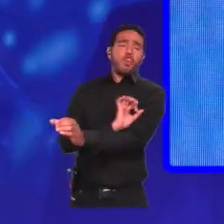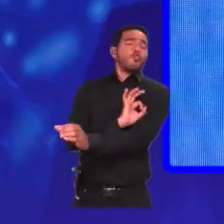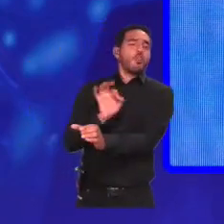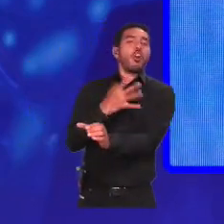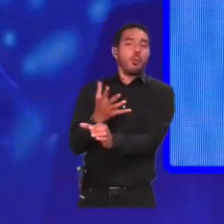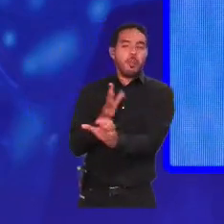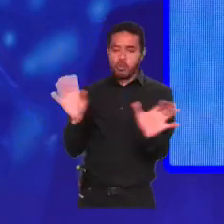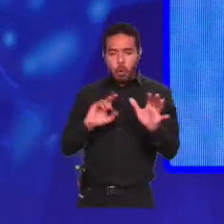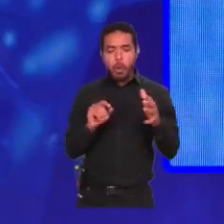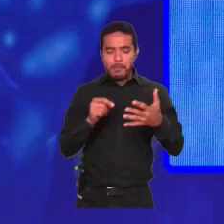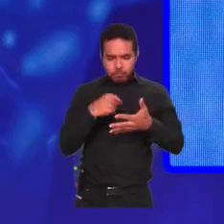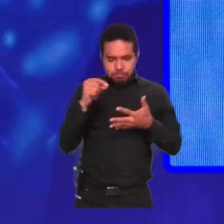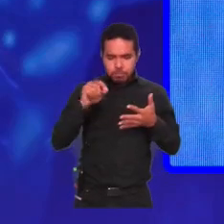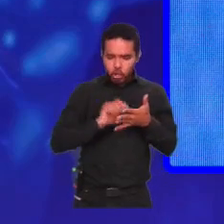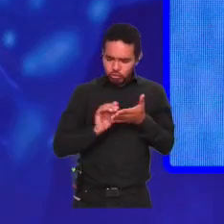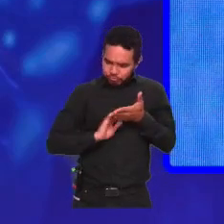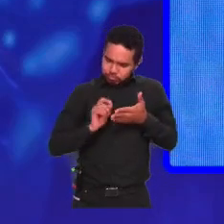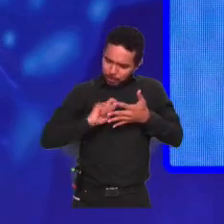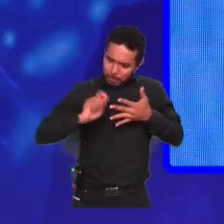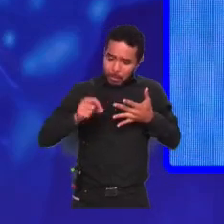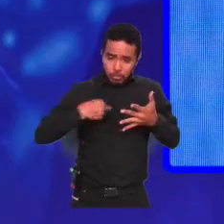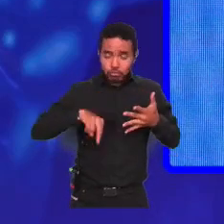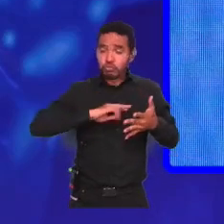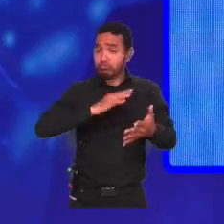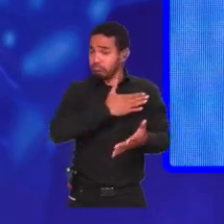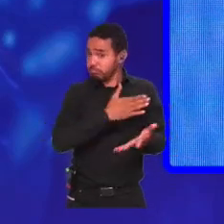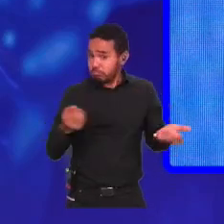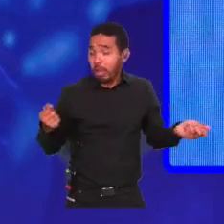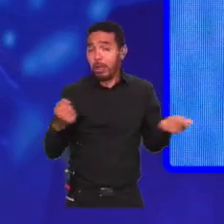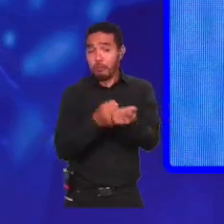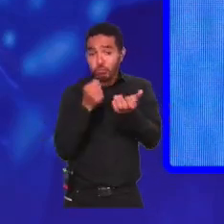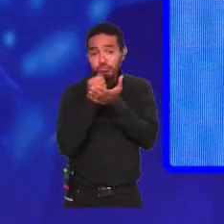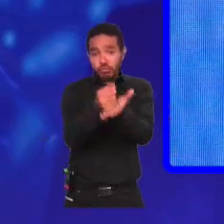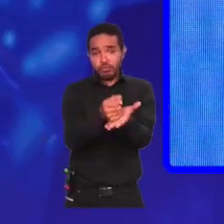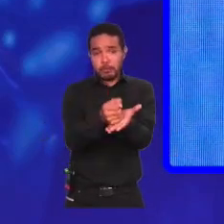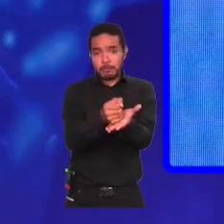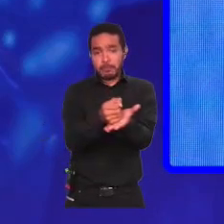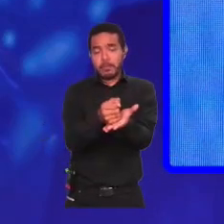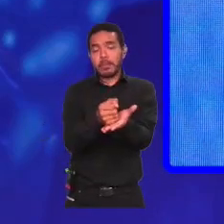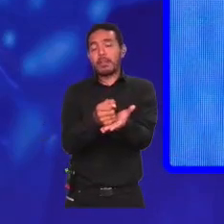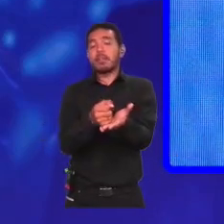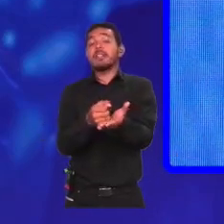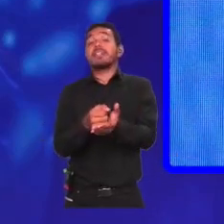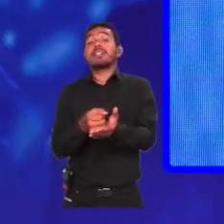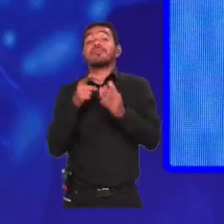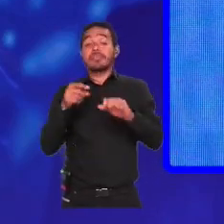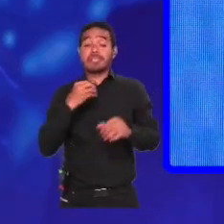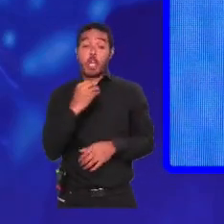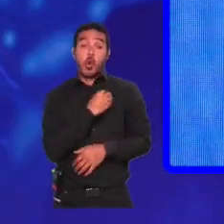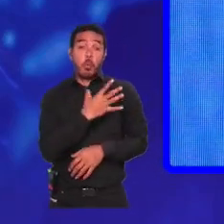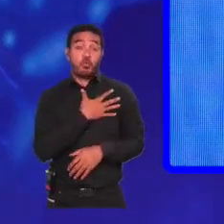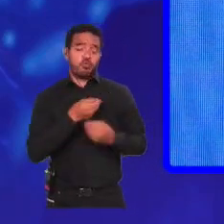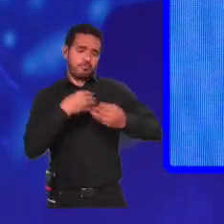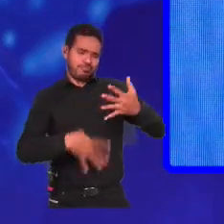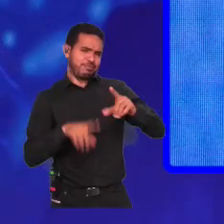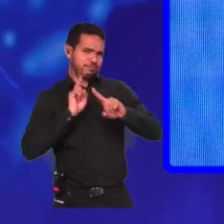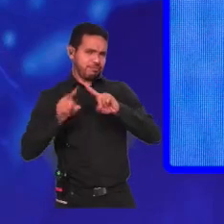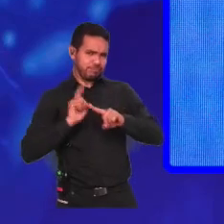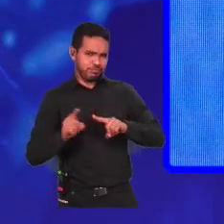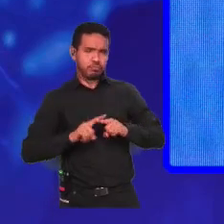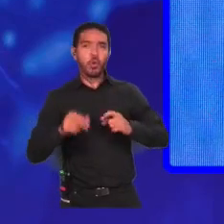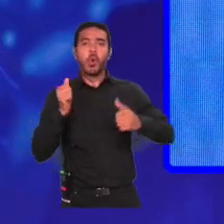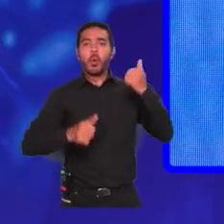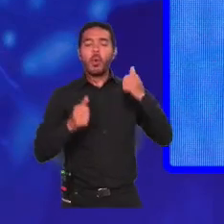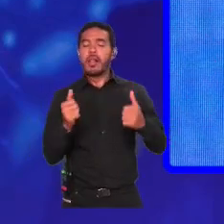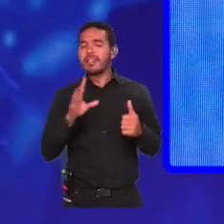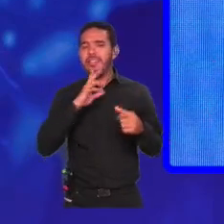We're here to help. And is this just one of the many choices you have? Almost every publisher out there, every developer out there, every studio out there is